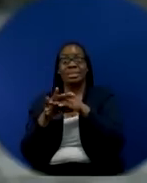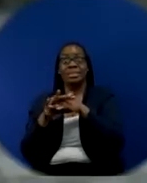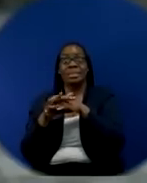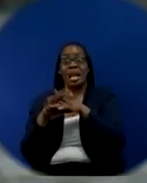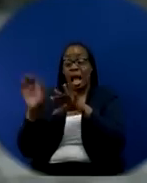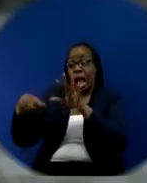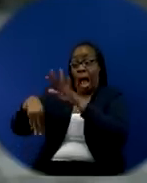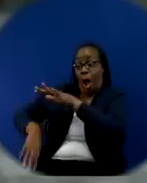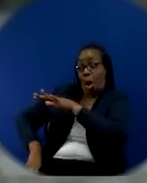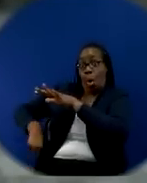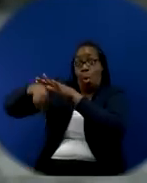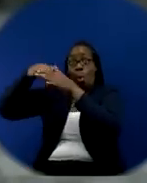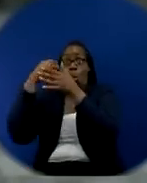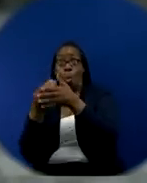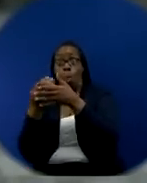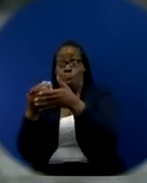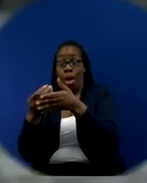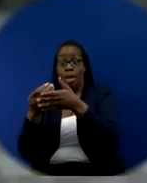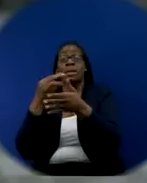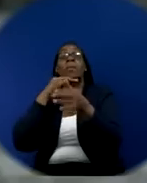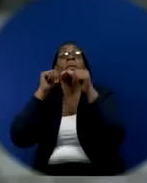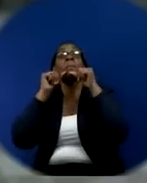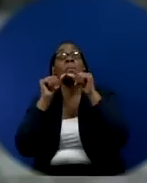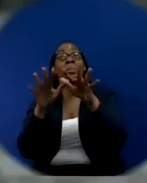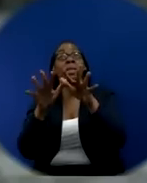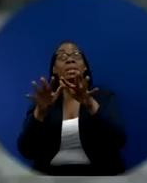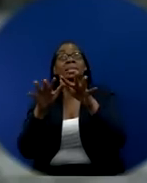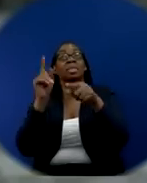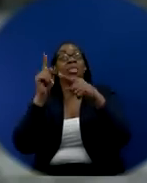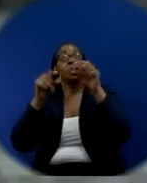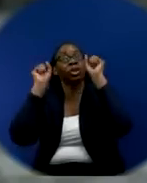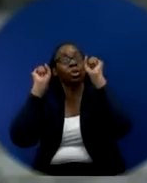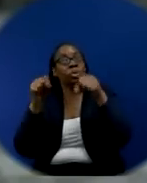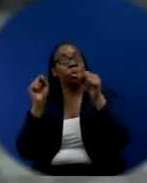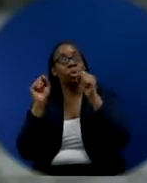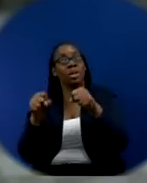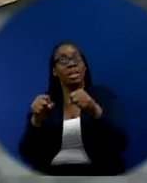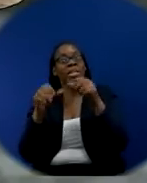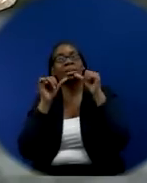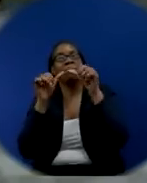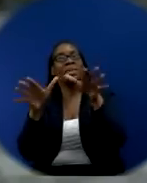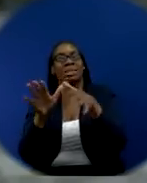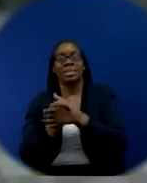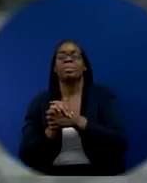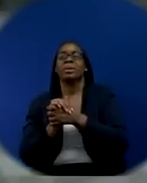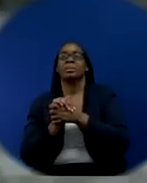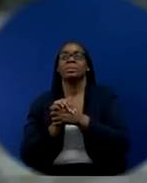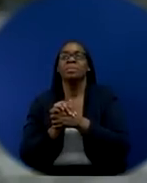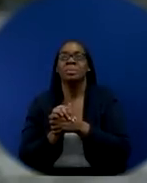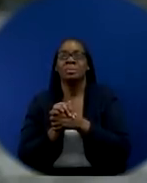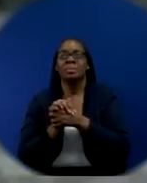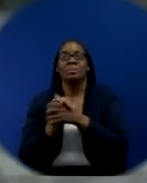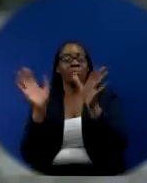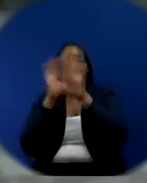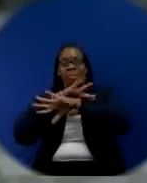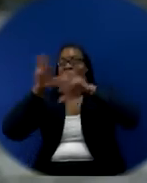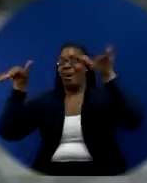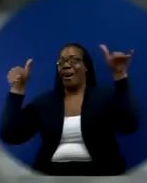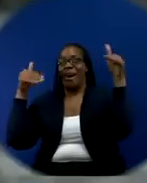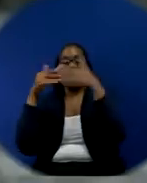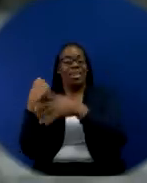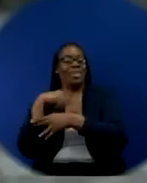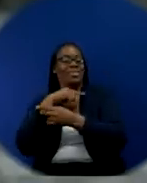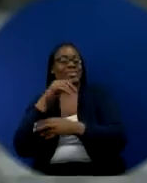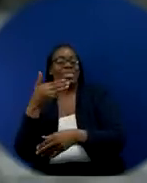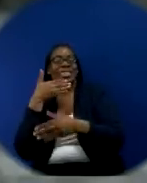went in my pocket and was able to bless somebody who was not able to bless me back. Oh, child of God, all of us would do well